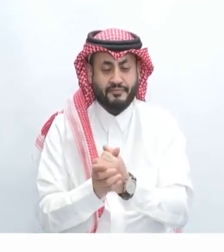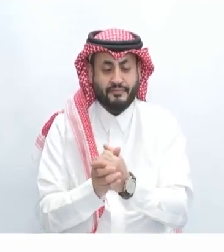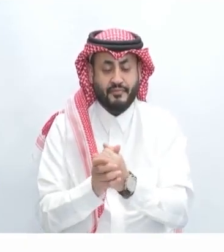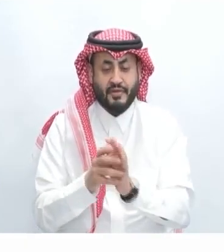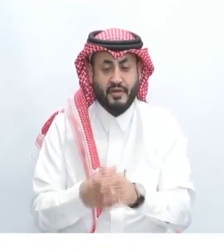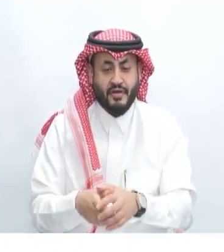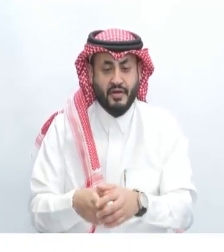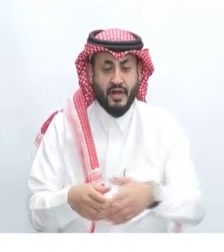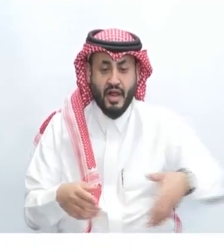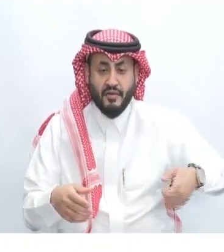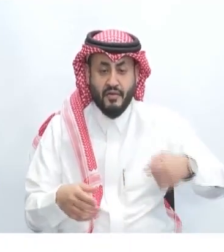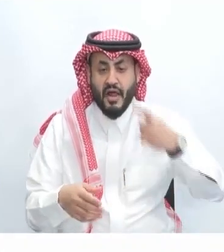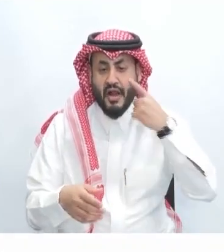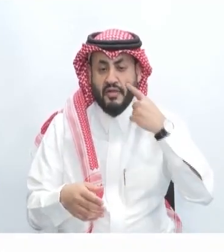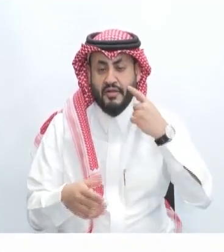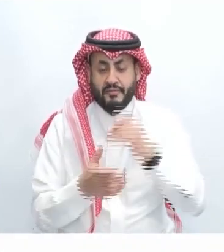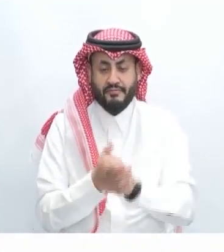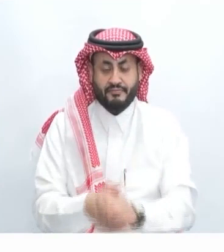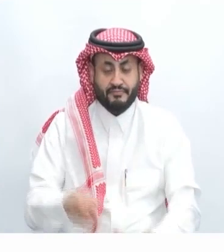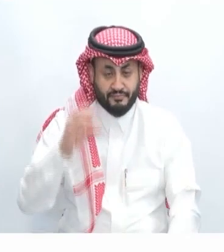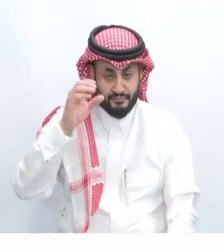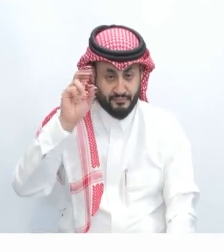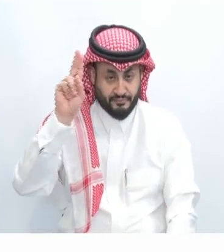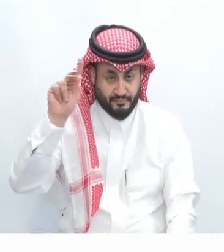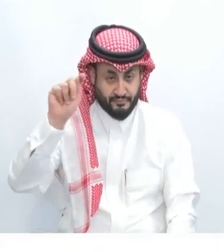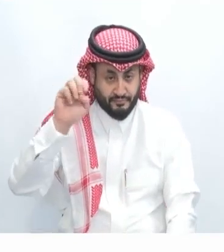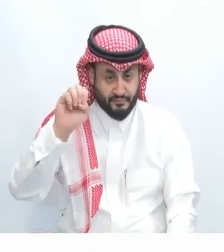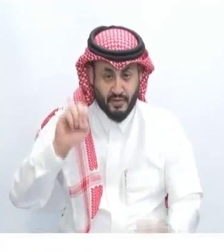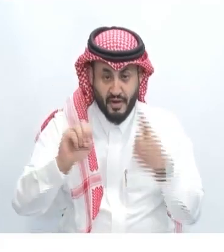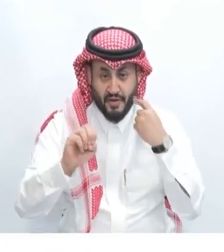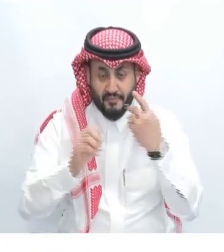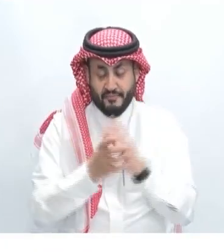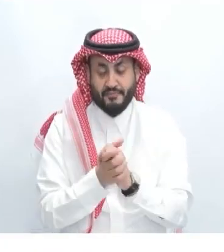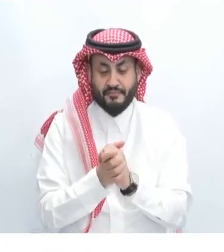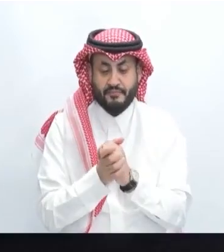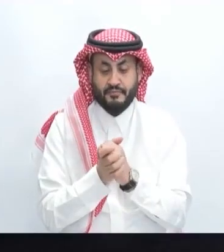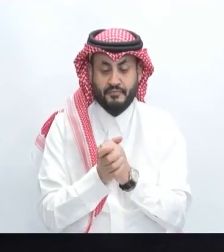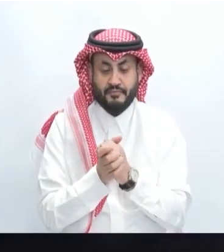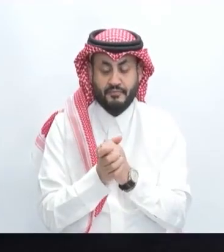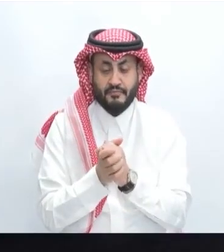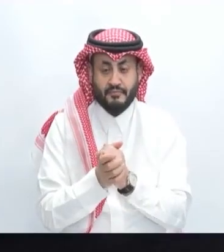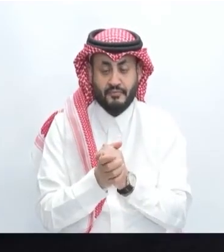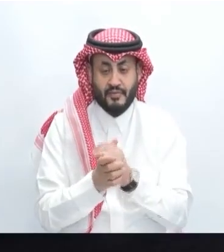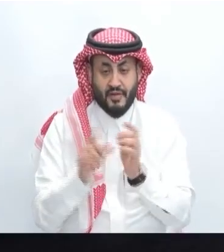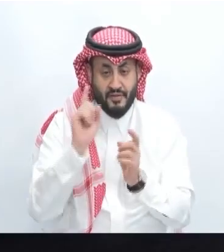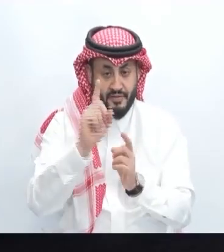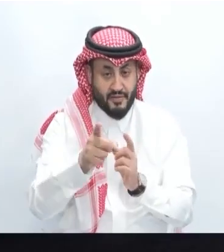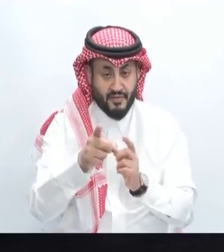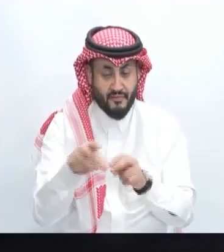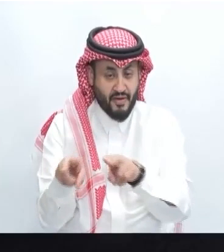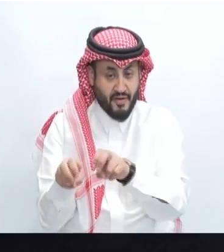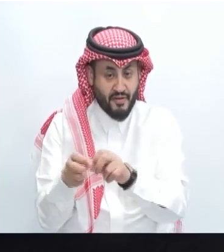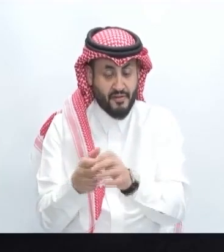are cute. Monkeys are cute." So the brother pointed to this